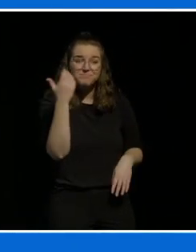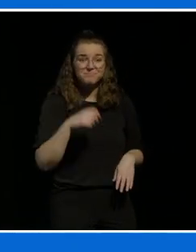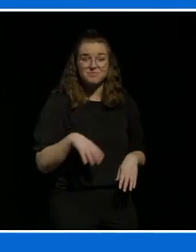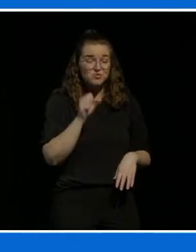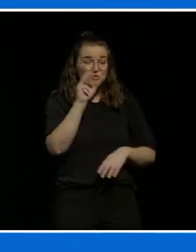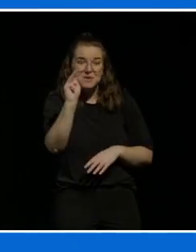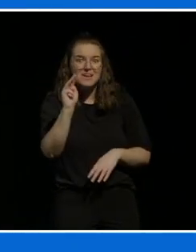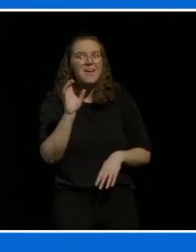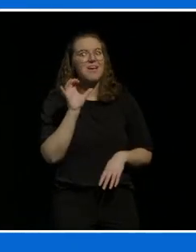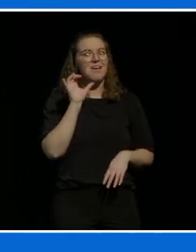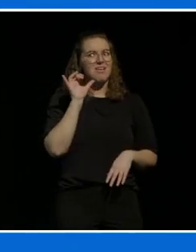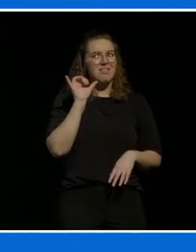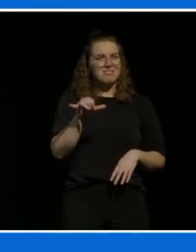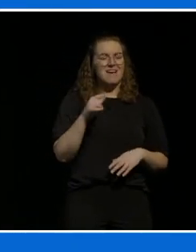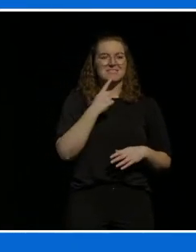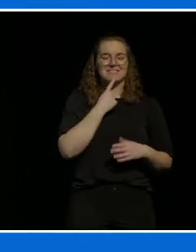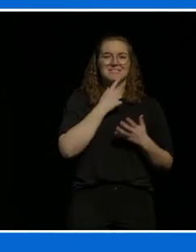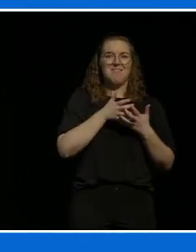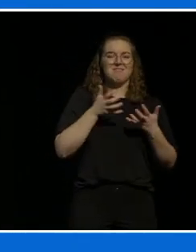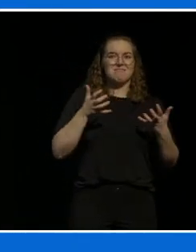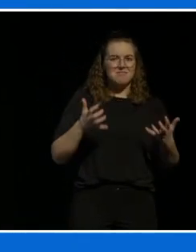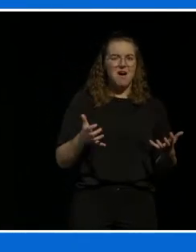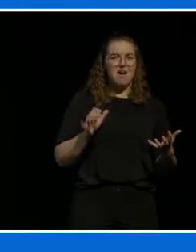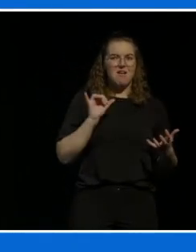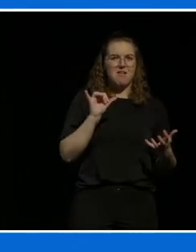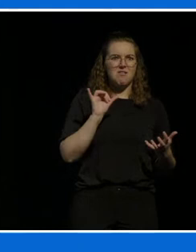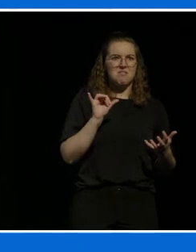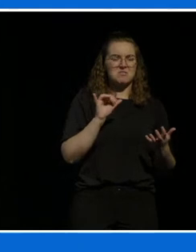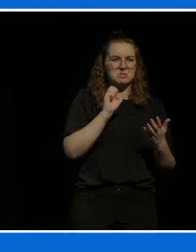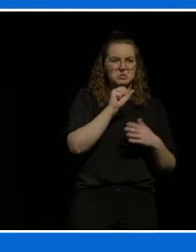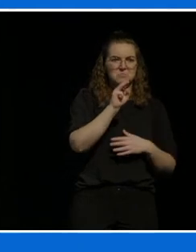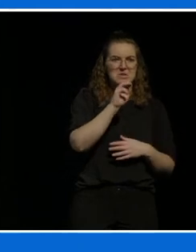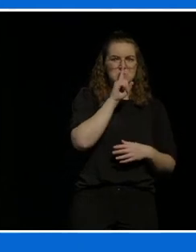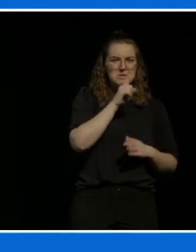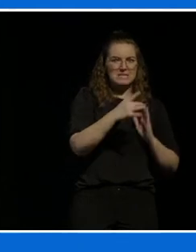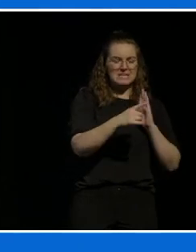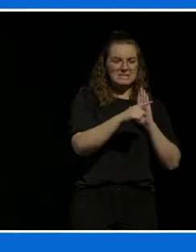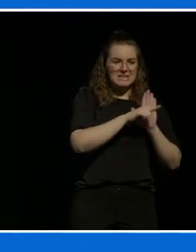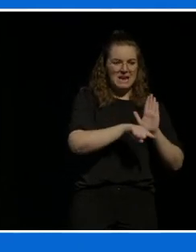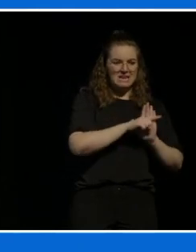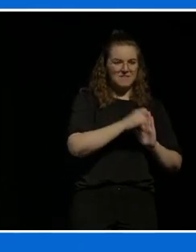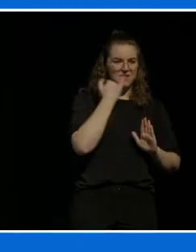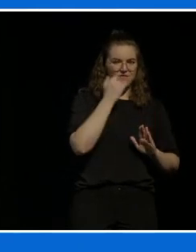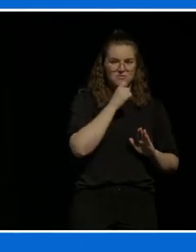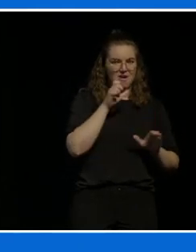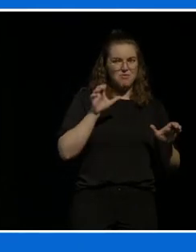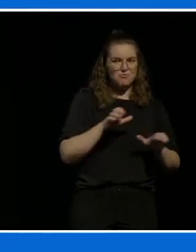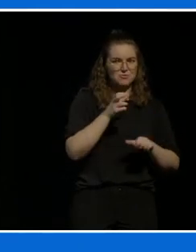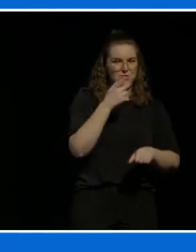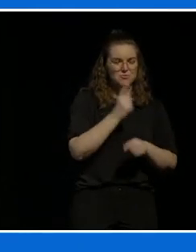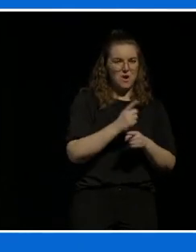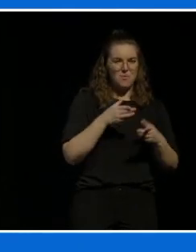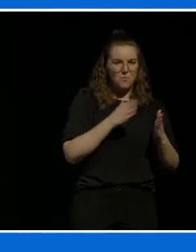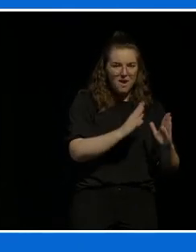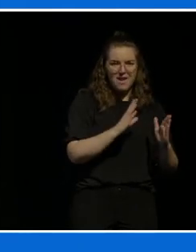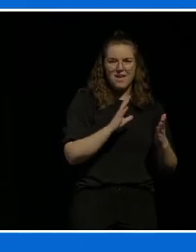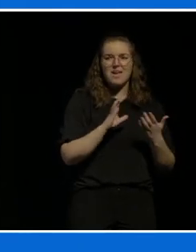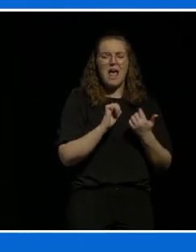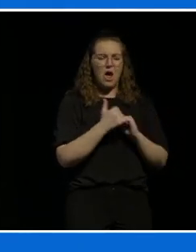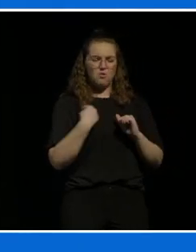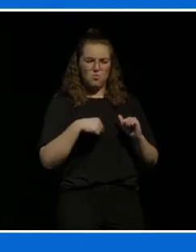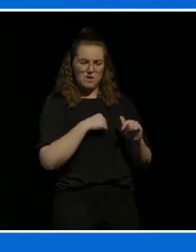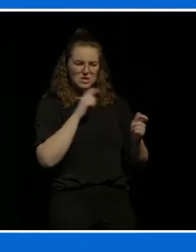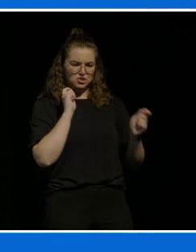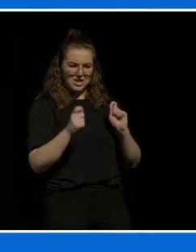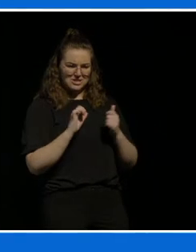media. I think that says a lot when you think about it, about how negative it can be if it's not used in the right way or how it can change the way we think about ourselves or